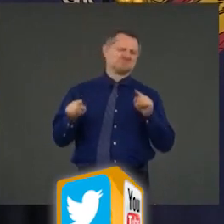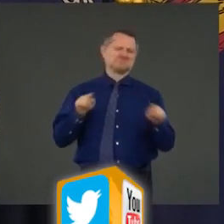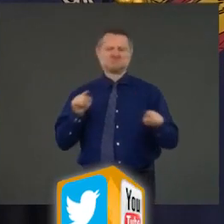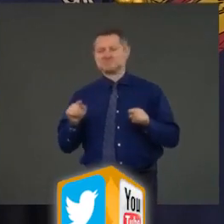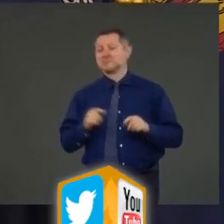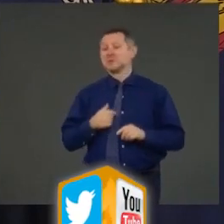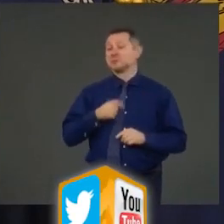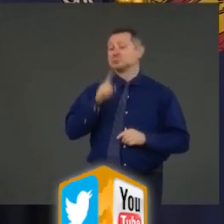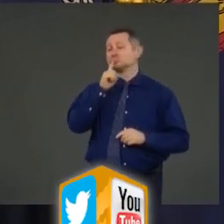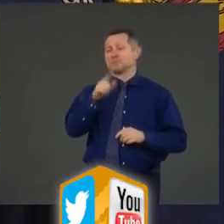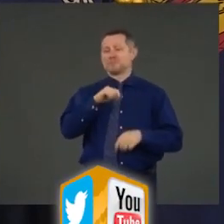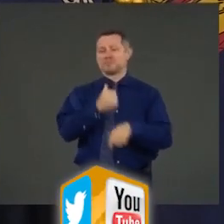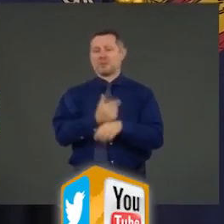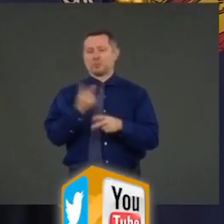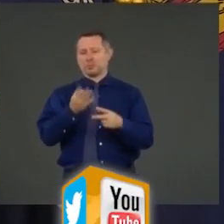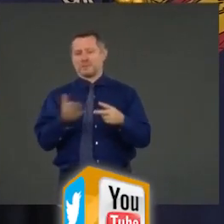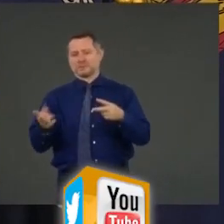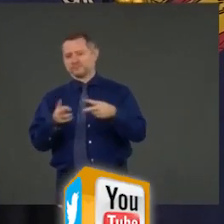things. One,